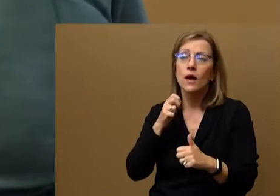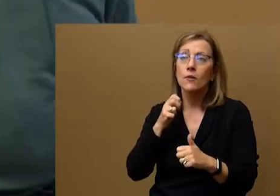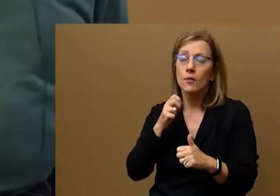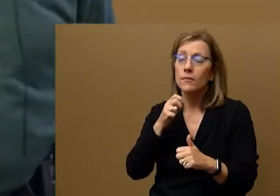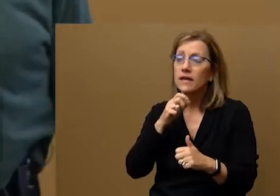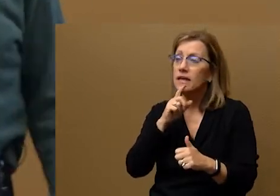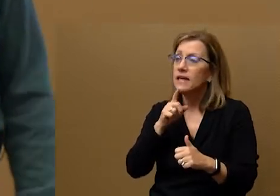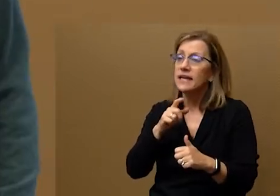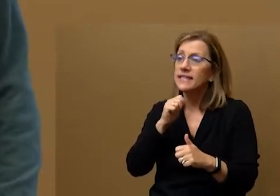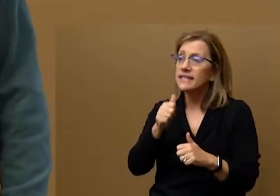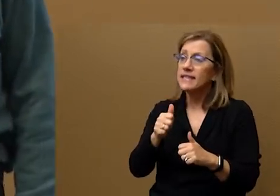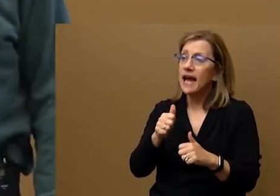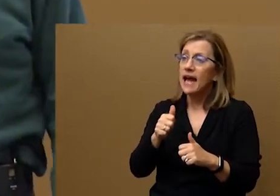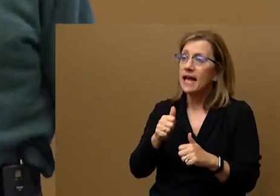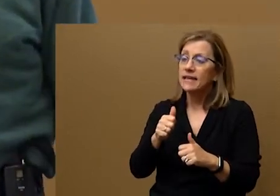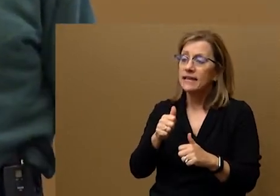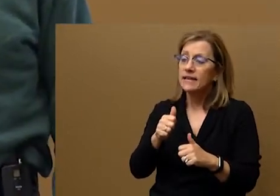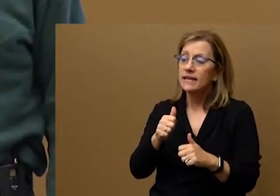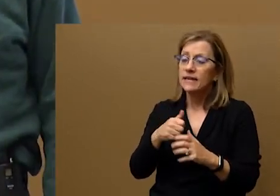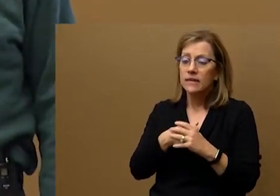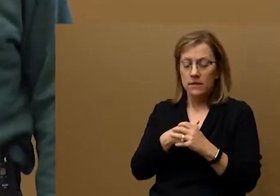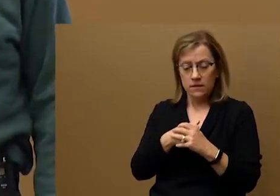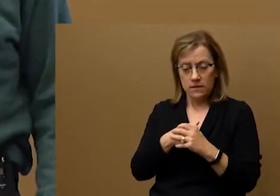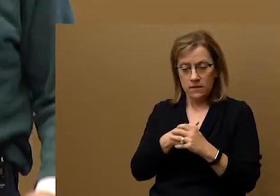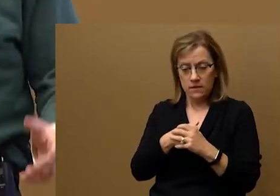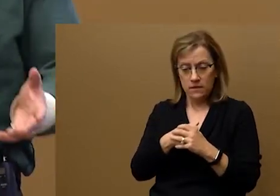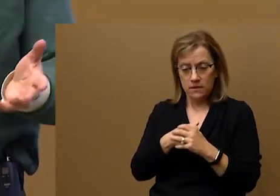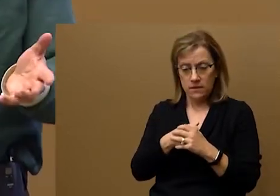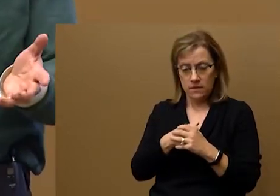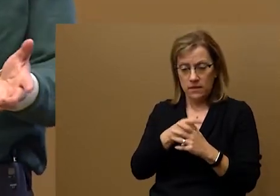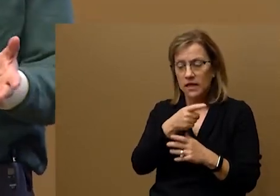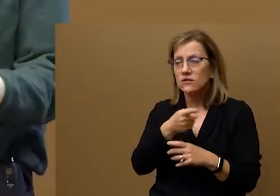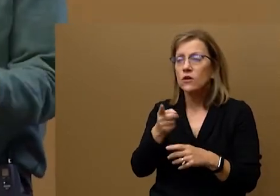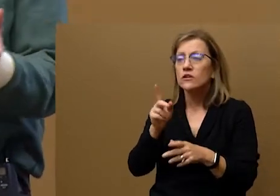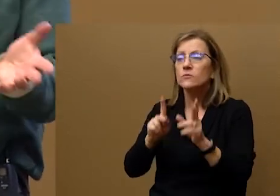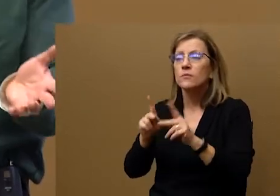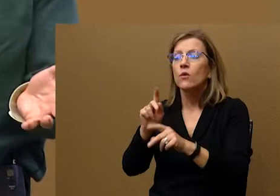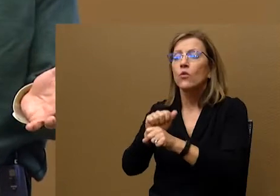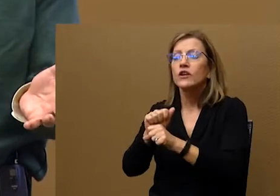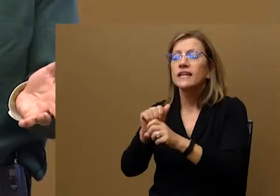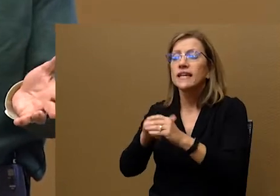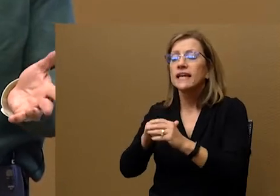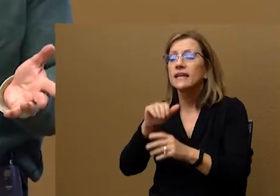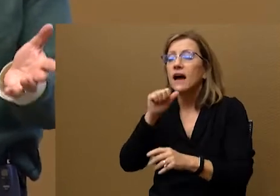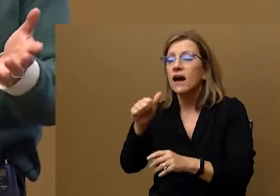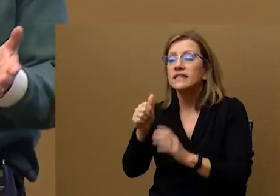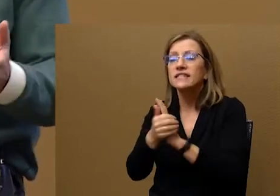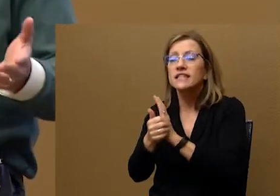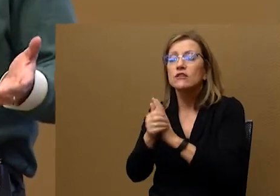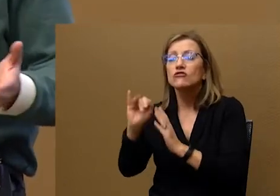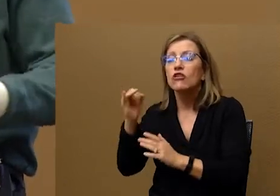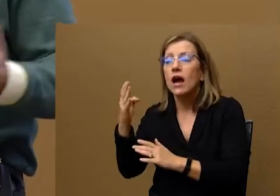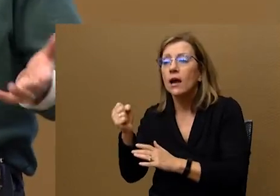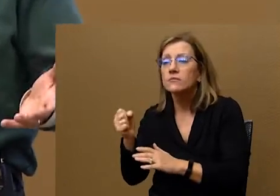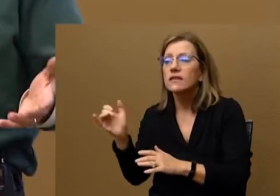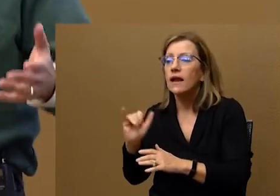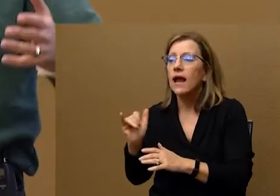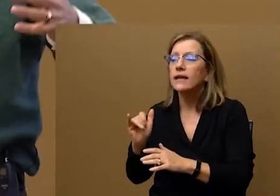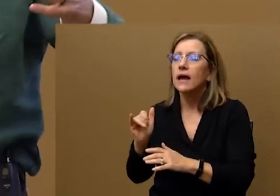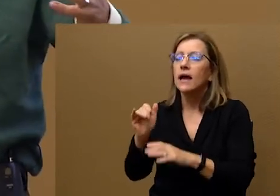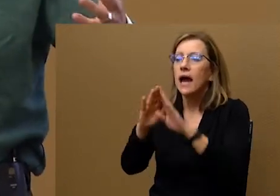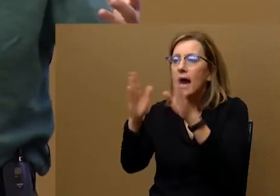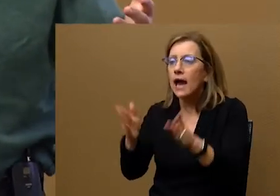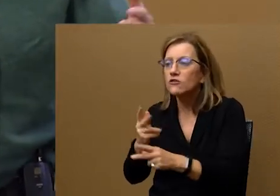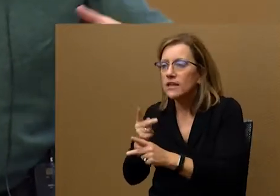The problem we saw as VR counselors was not that usually that people, these would be people working in unskilled jobs like housekeeping,